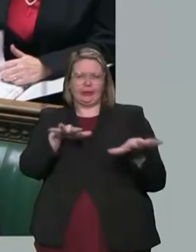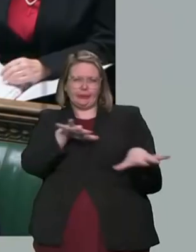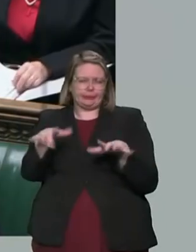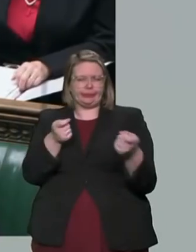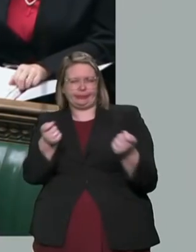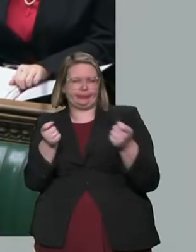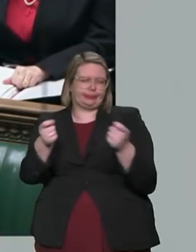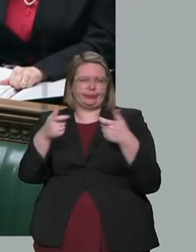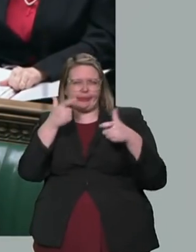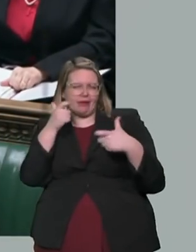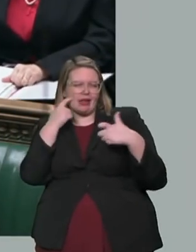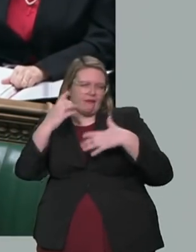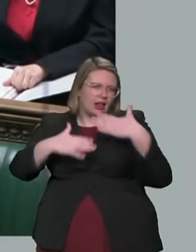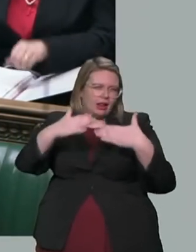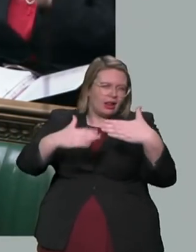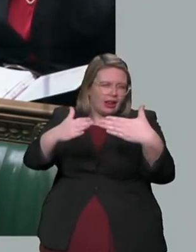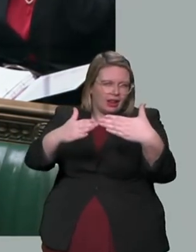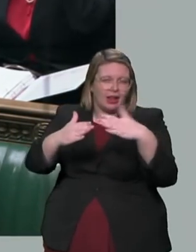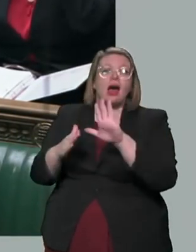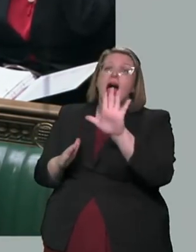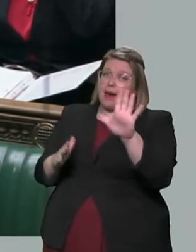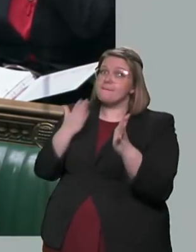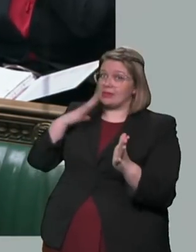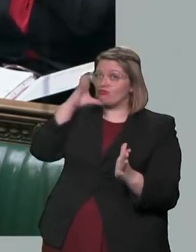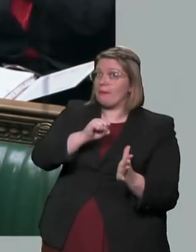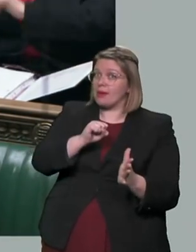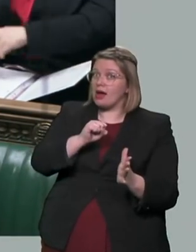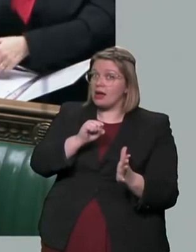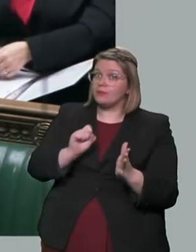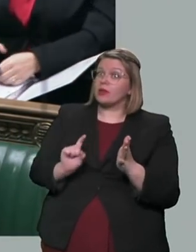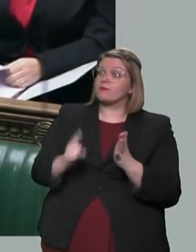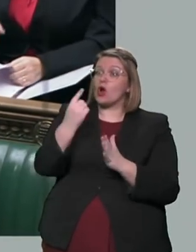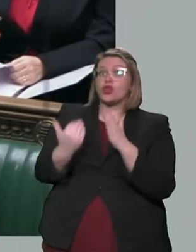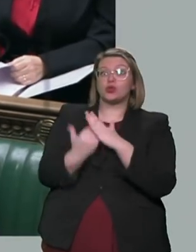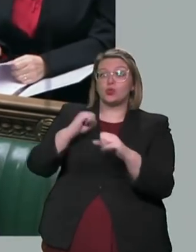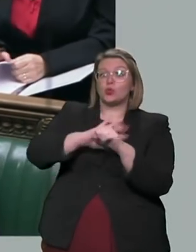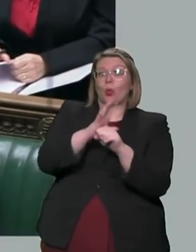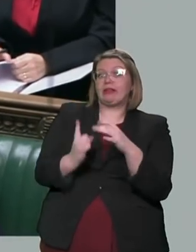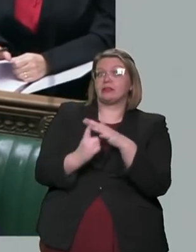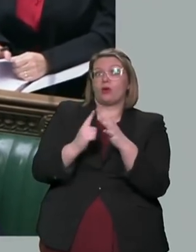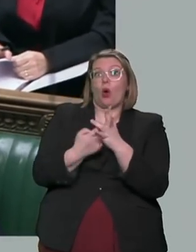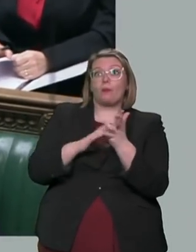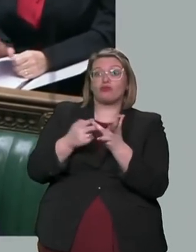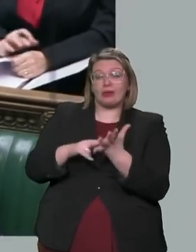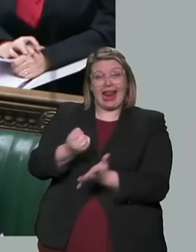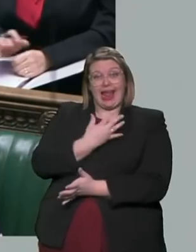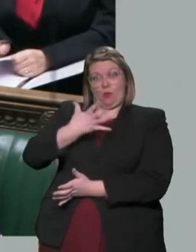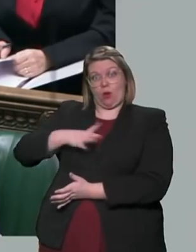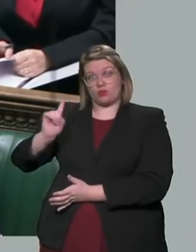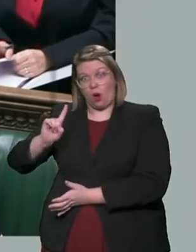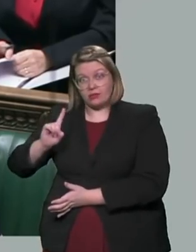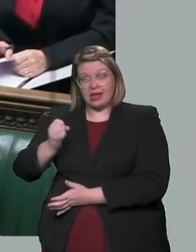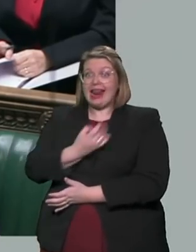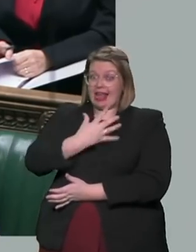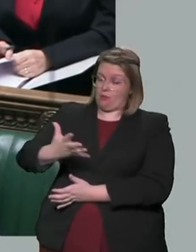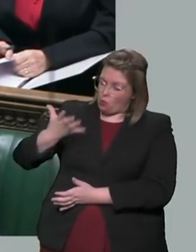approach. And when never let it be forgotten, when Omicron presented itself, what did they go for? They